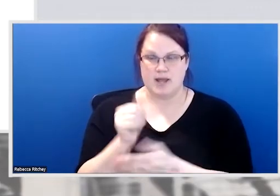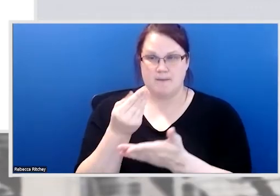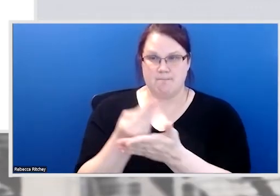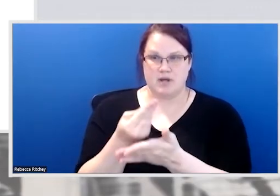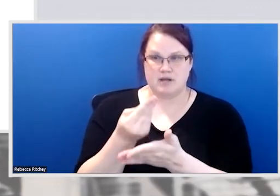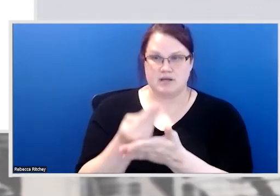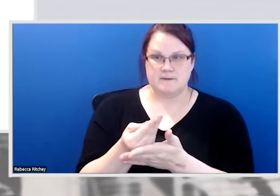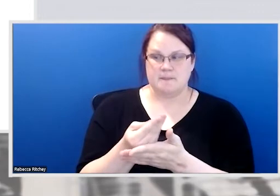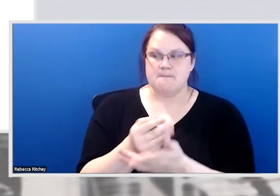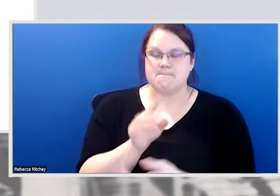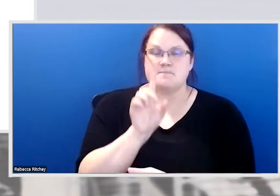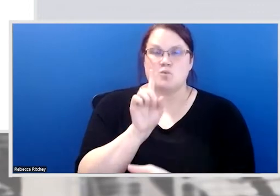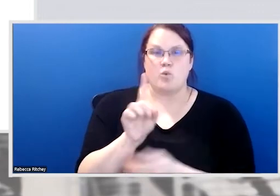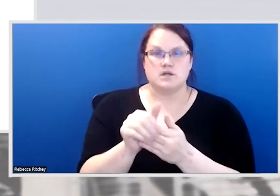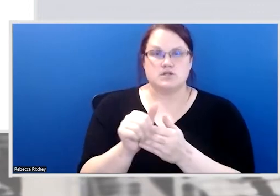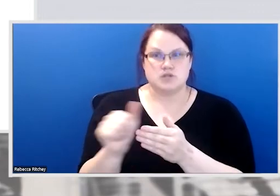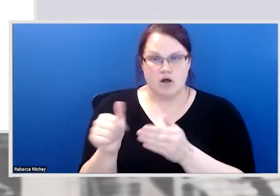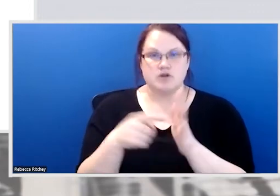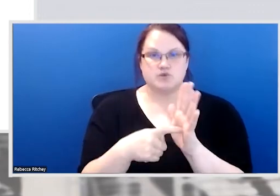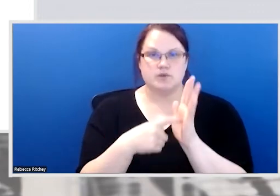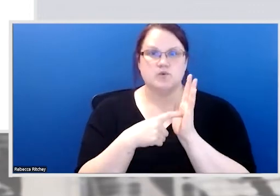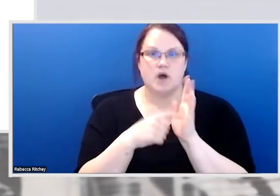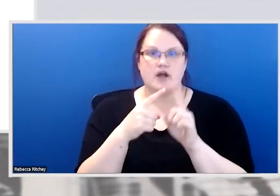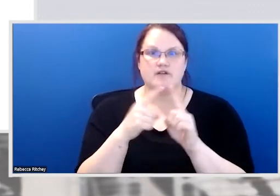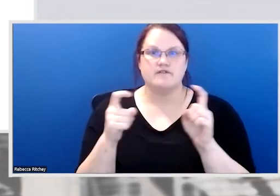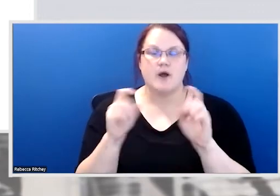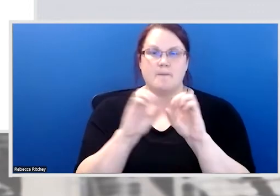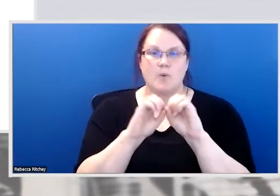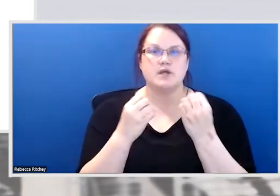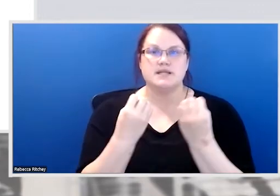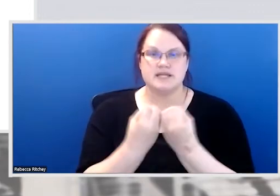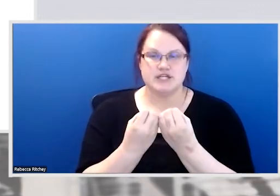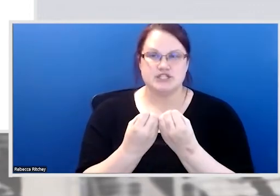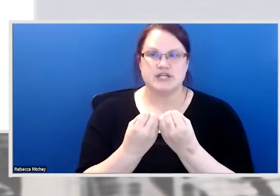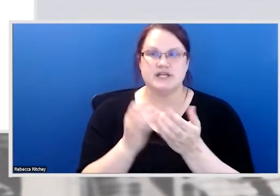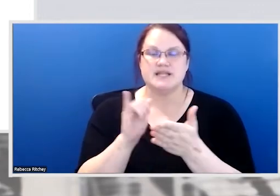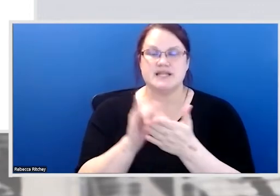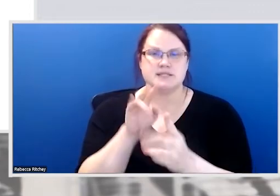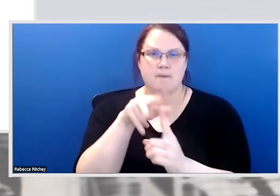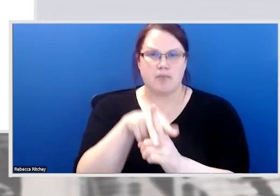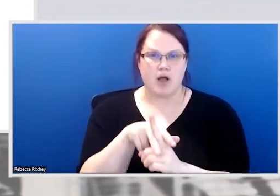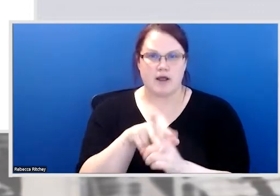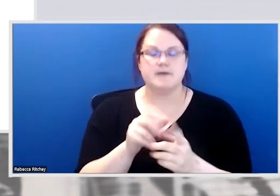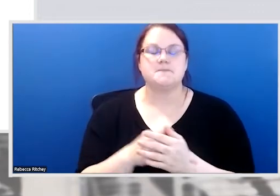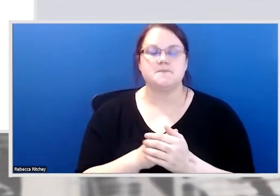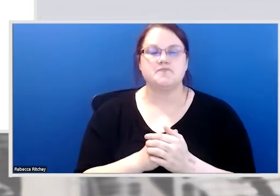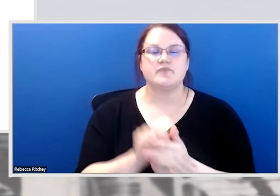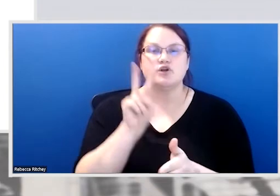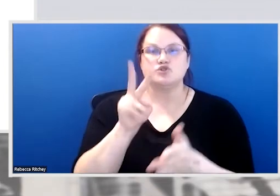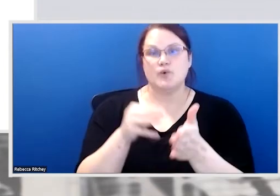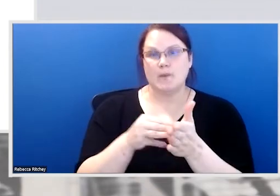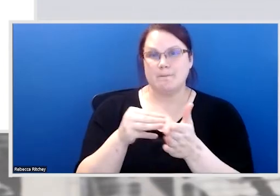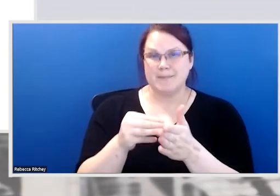there's $1 is required from the organization that's applying. So that $2 million